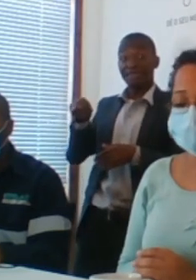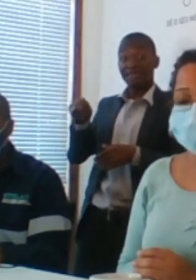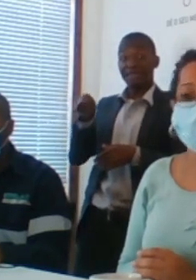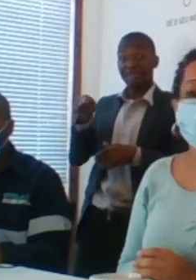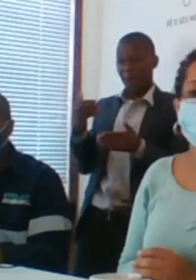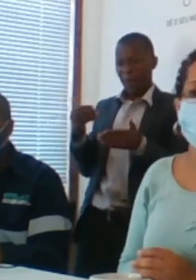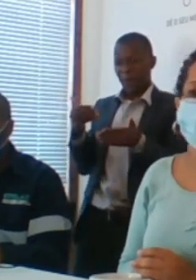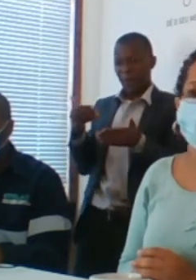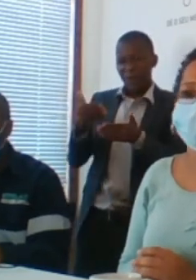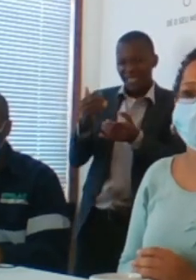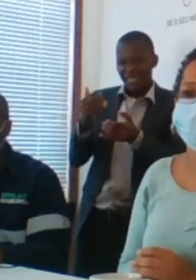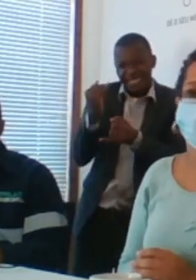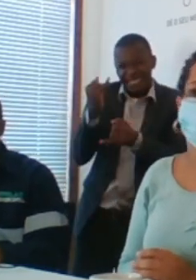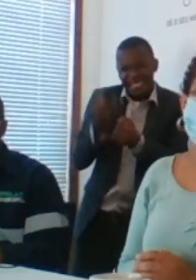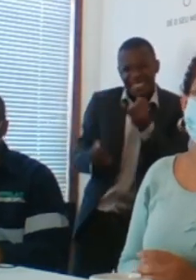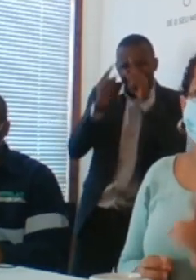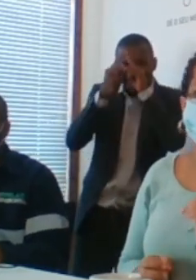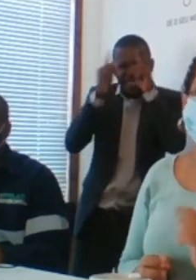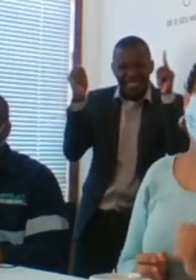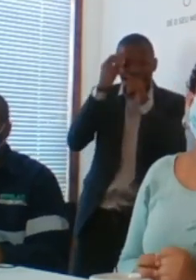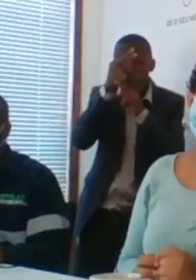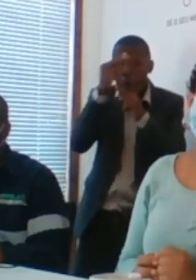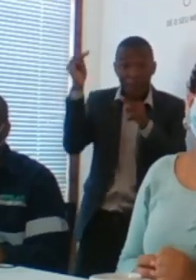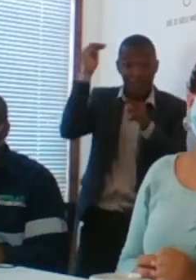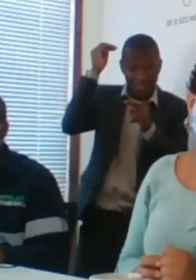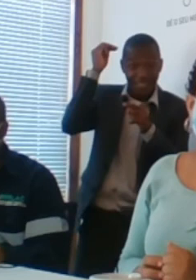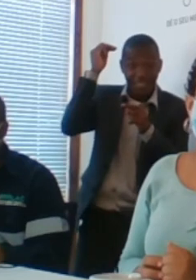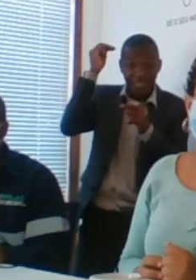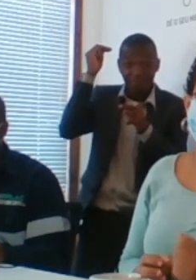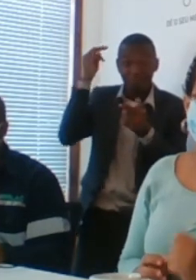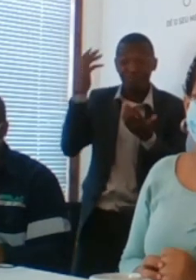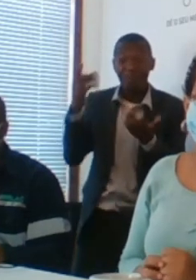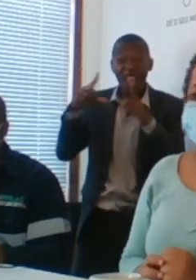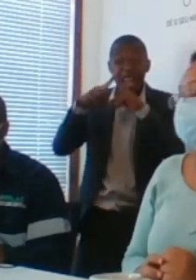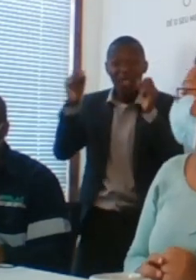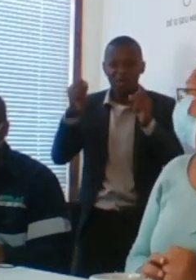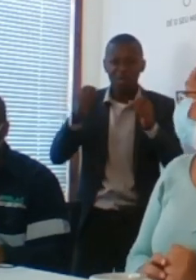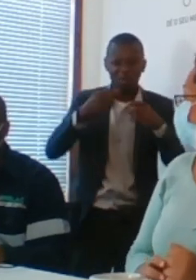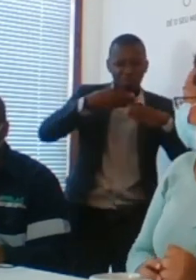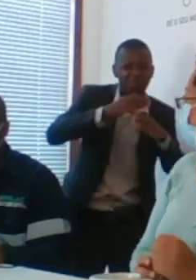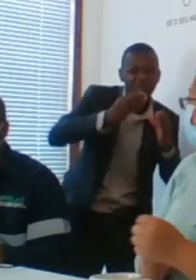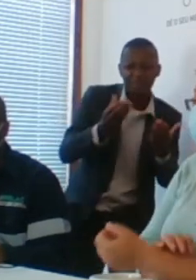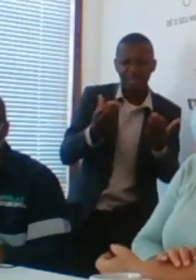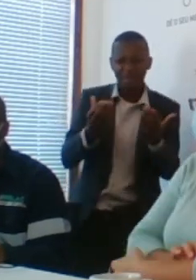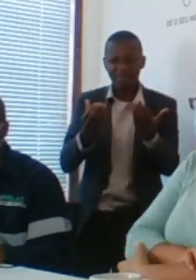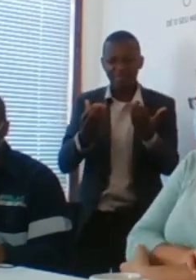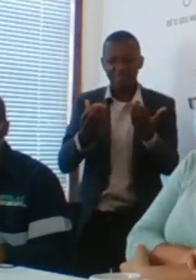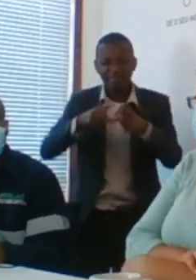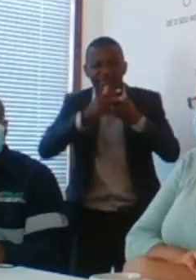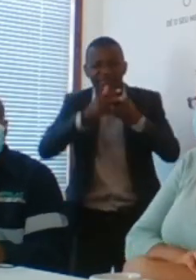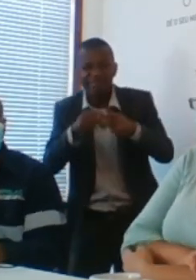finish his dissertation bachelor's degree with 16 as a grade for his bachelor dissertation. Phineas, tell